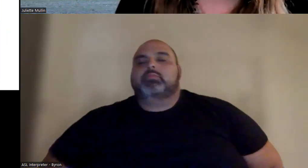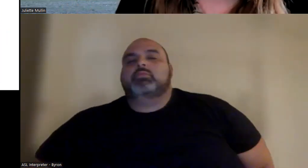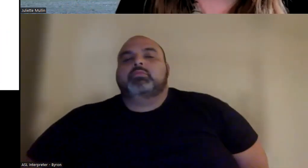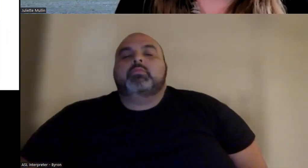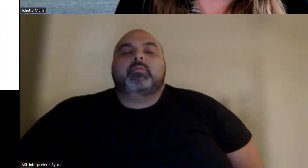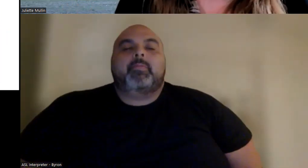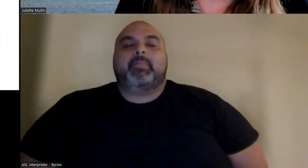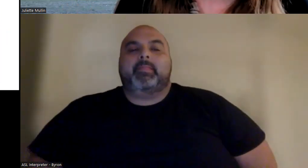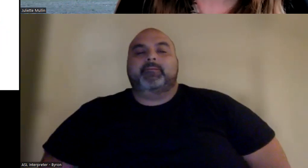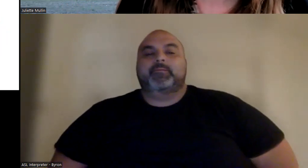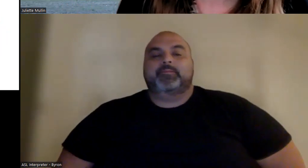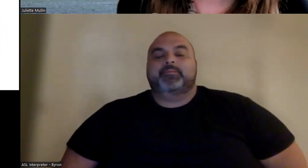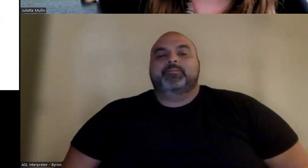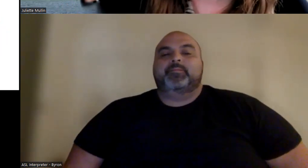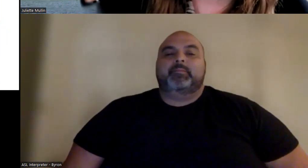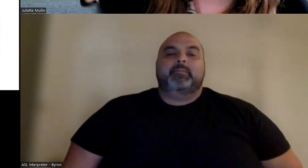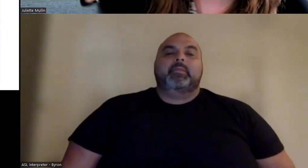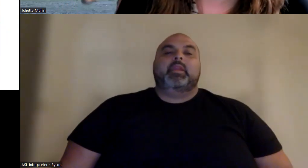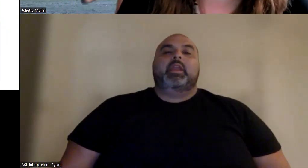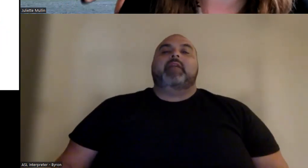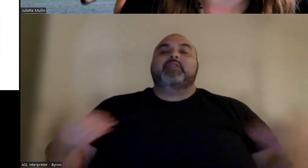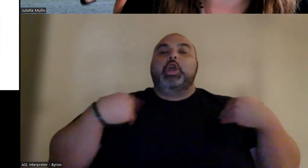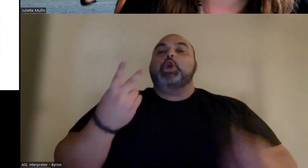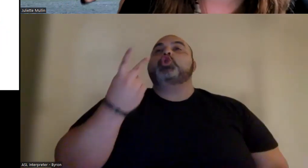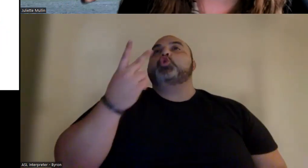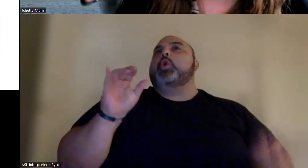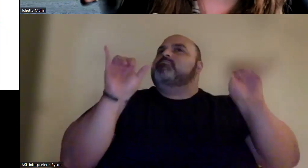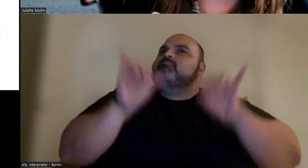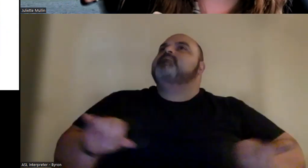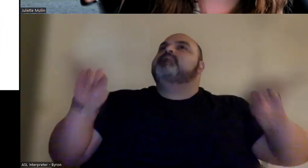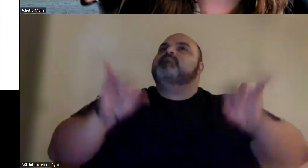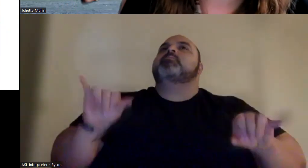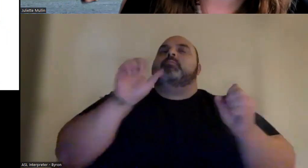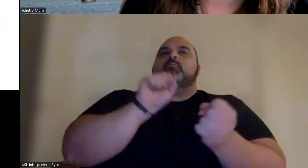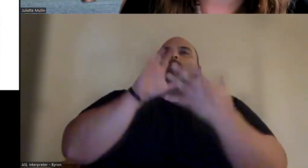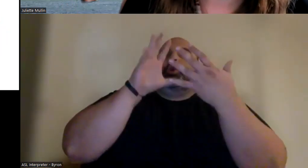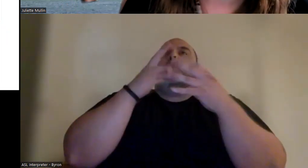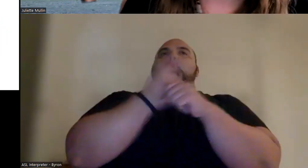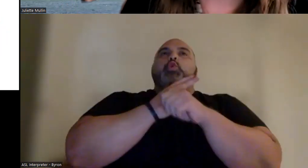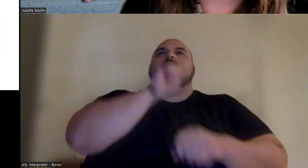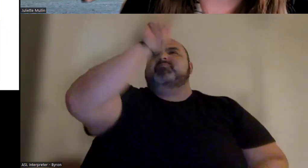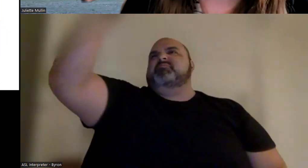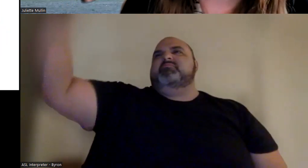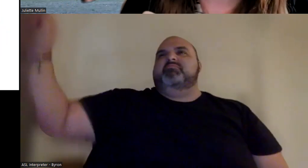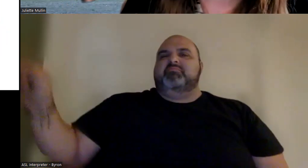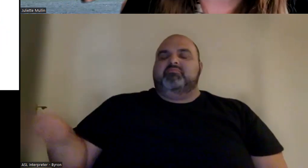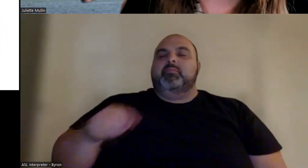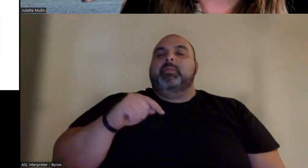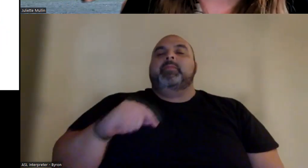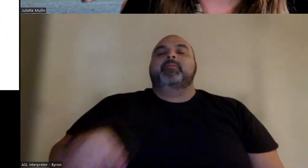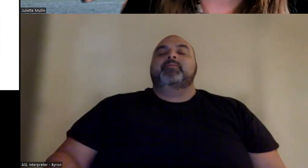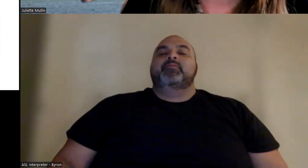There are two common approaches used across states that